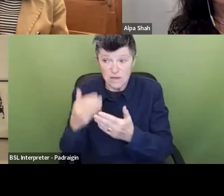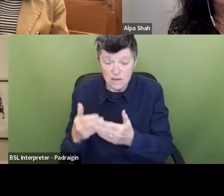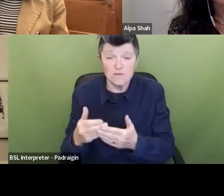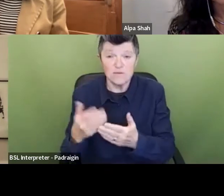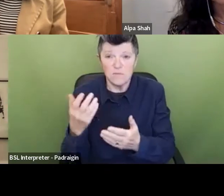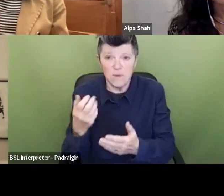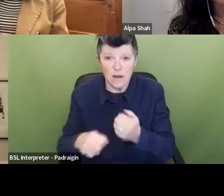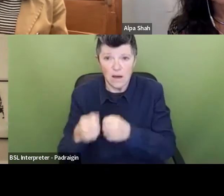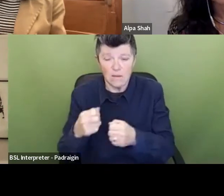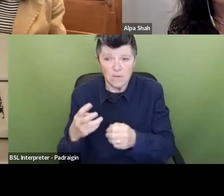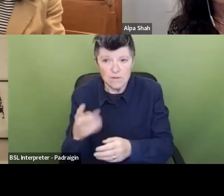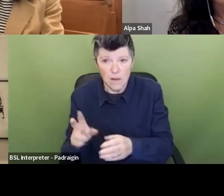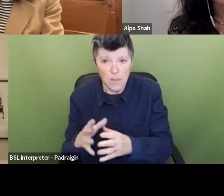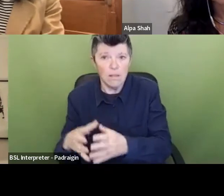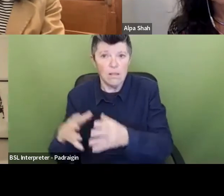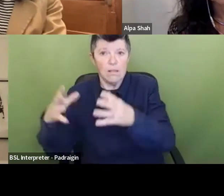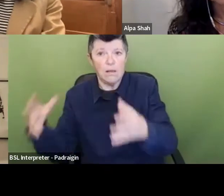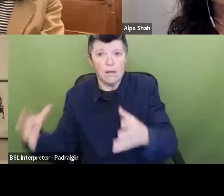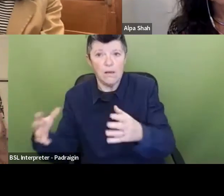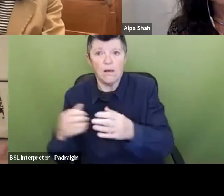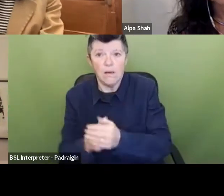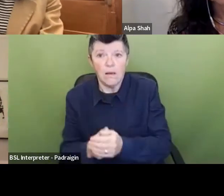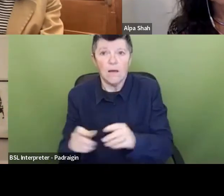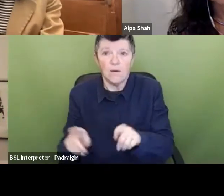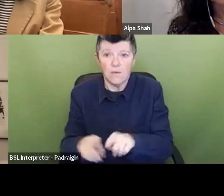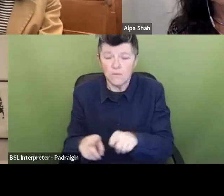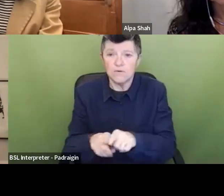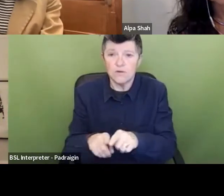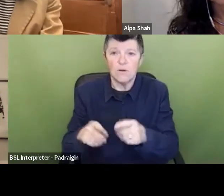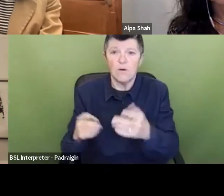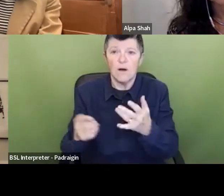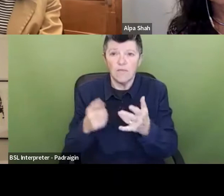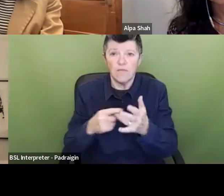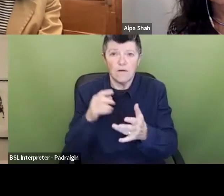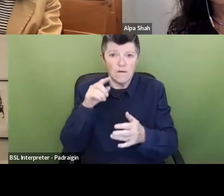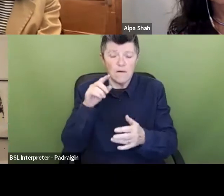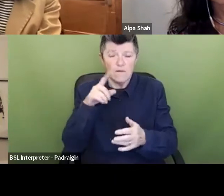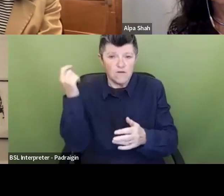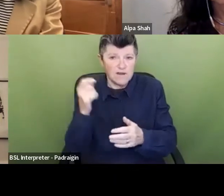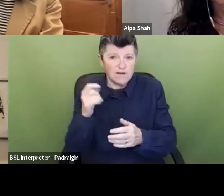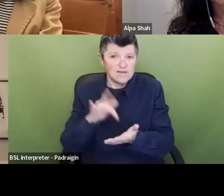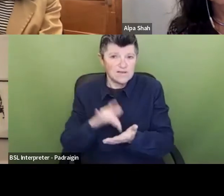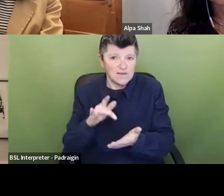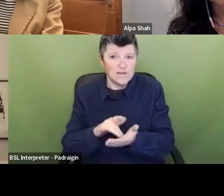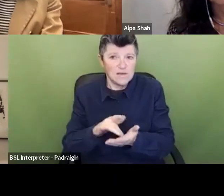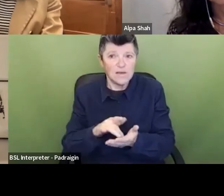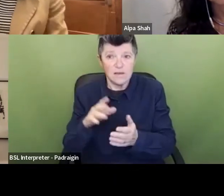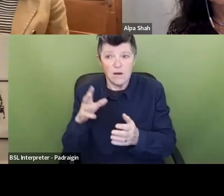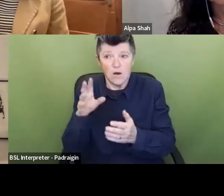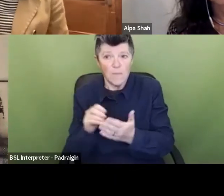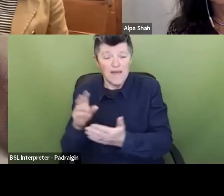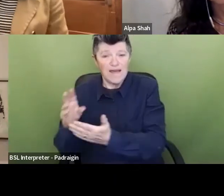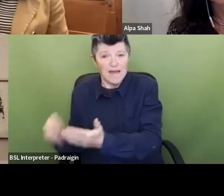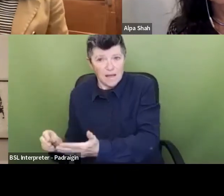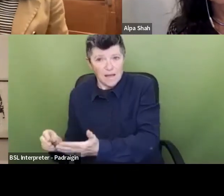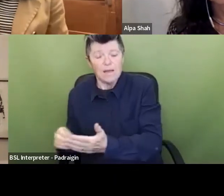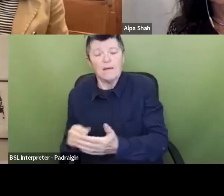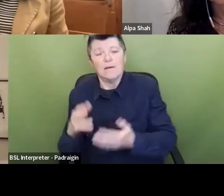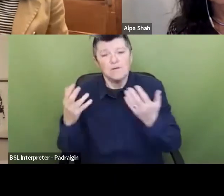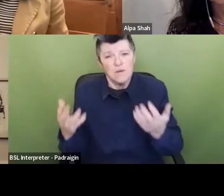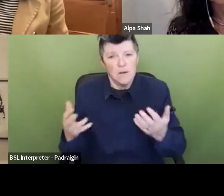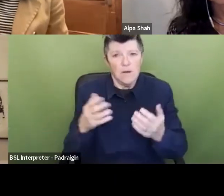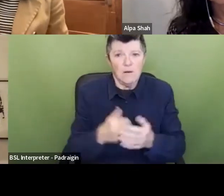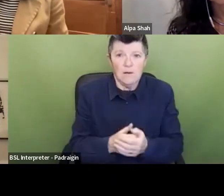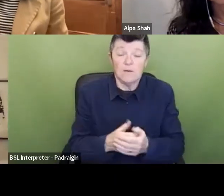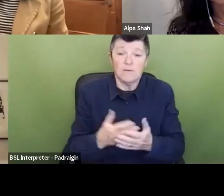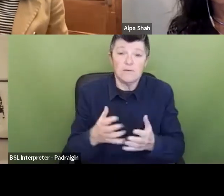2 imitators in Marseille and another French city. So we've actually seen now that there was a massive campaign